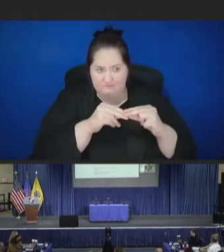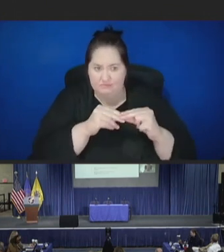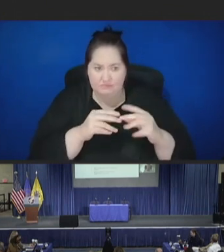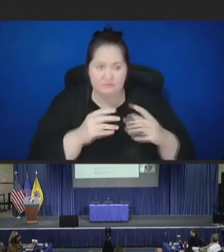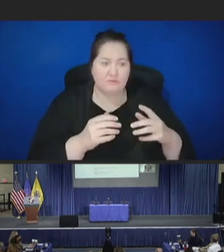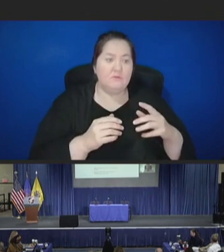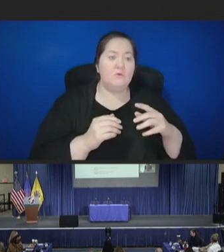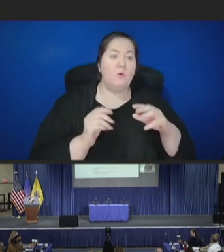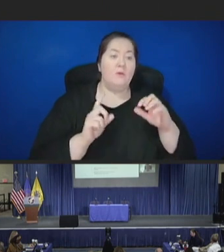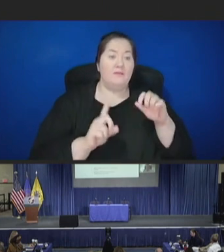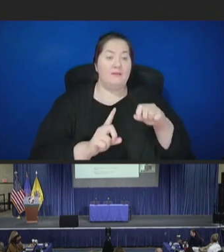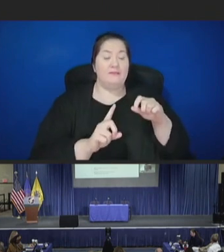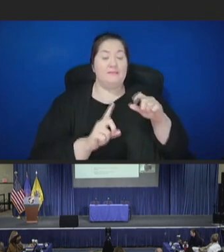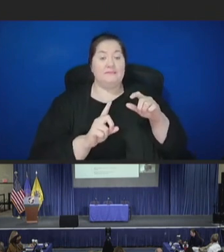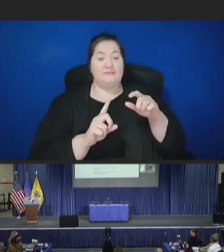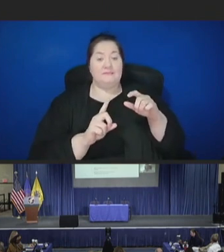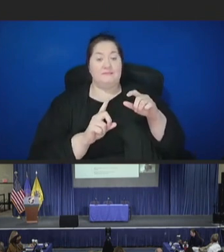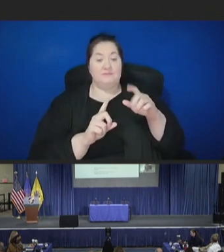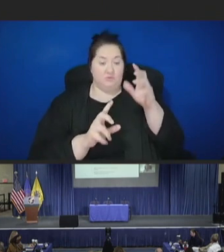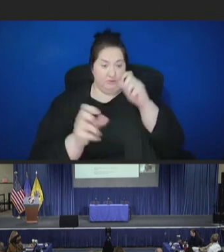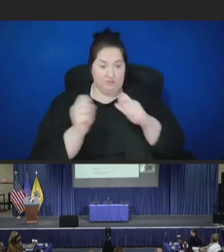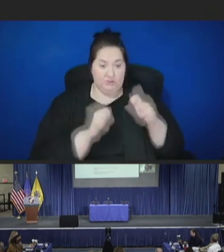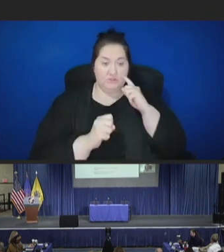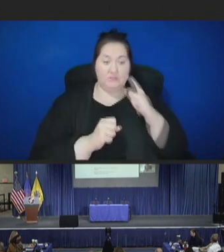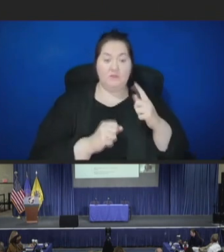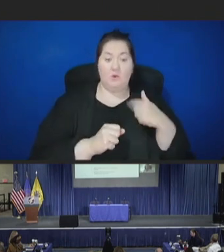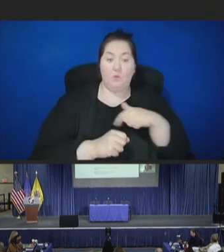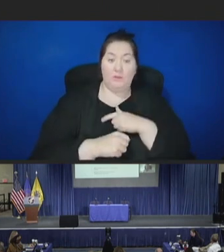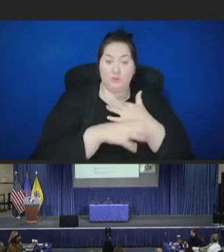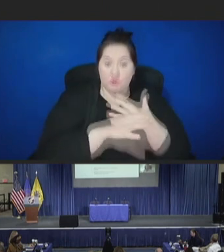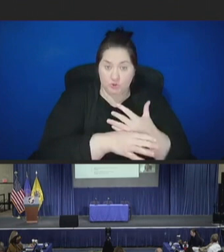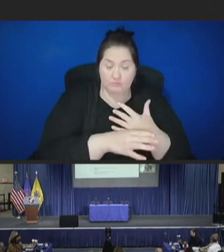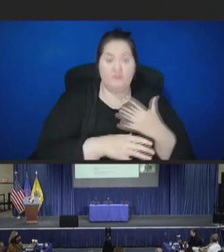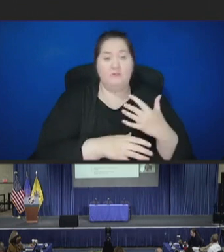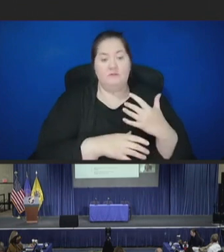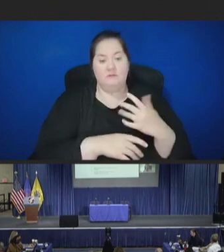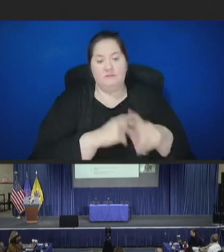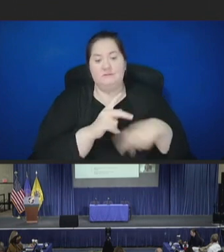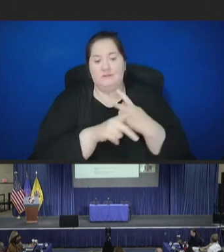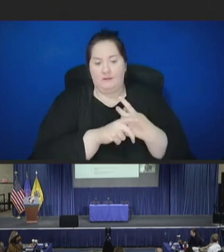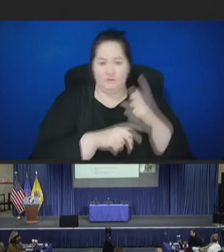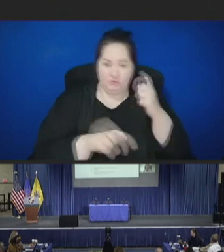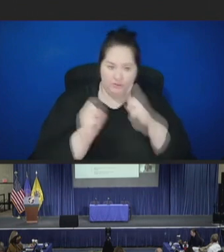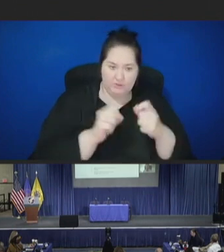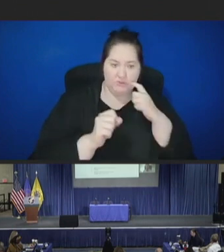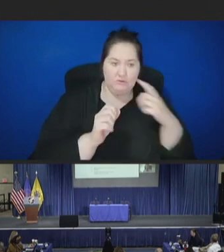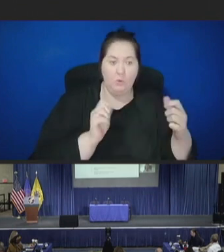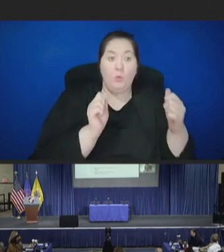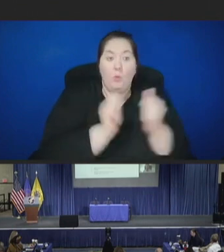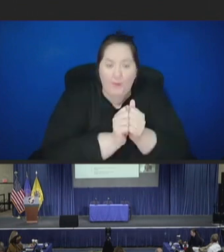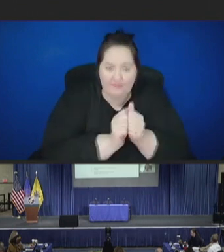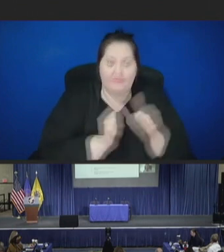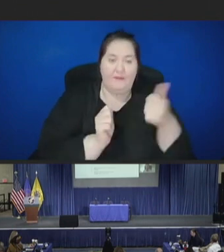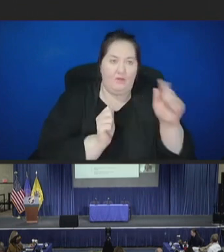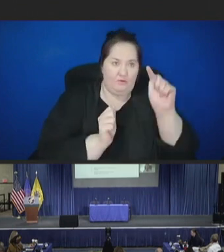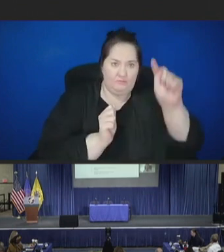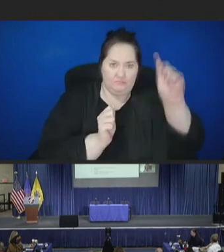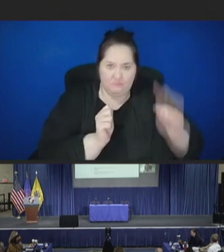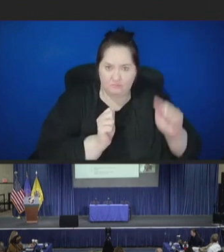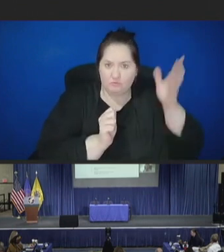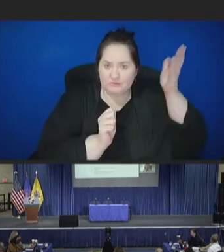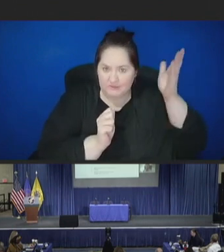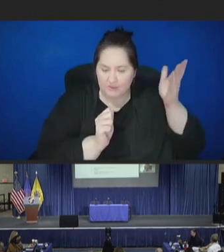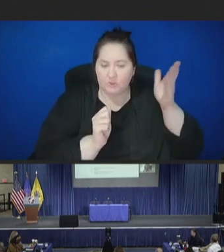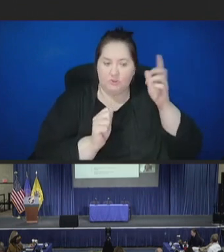scaffolding strategy with the German targeting strategy that the other presenters have talked about before. And after many,